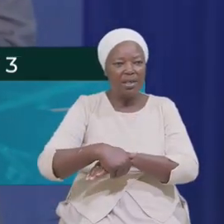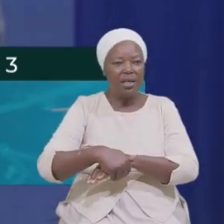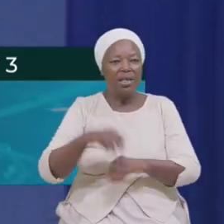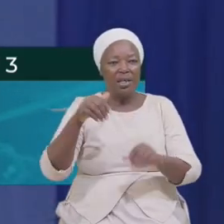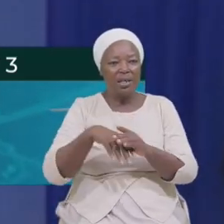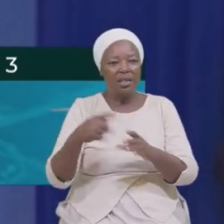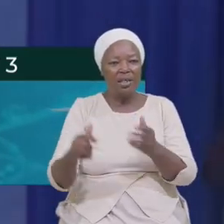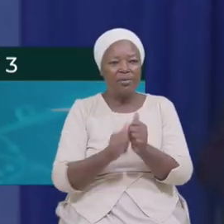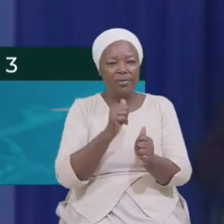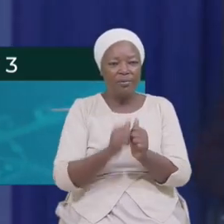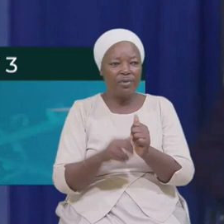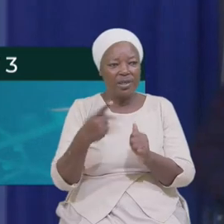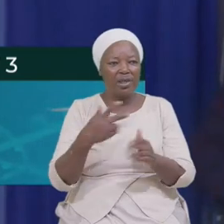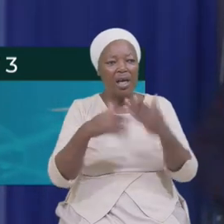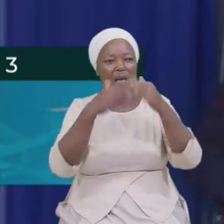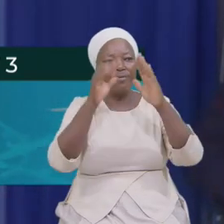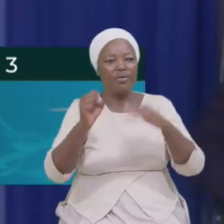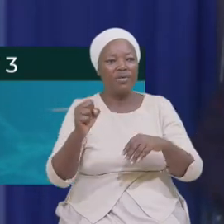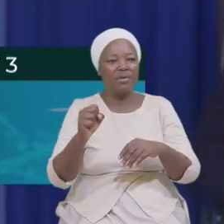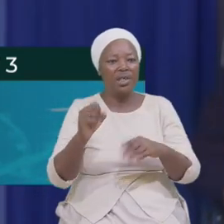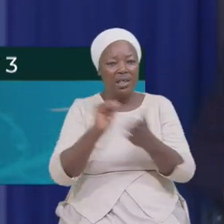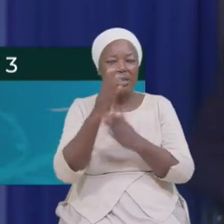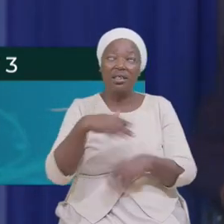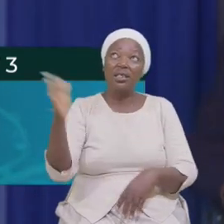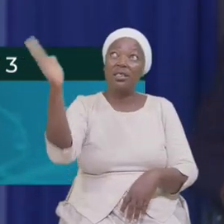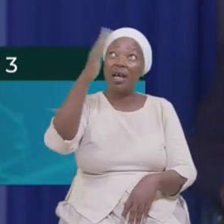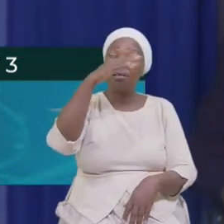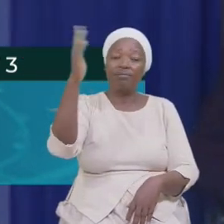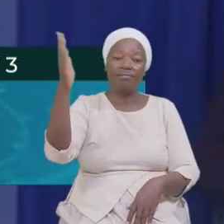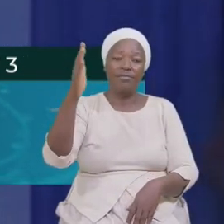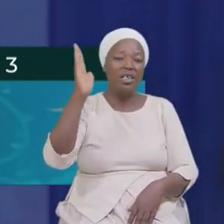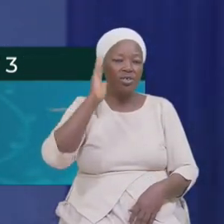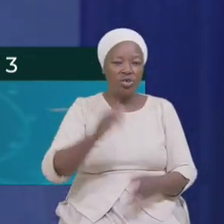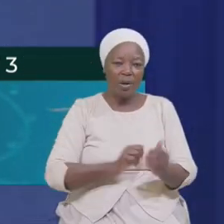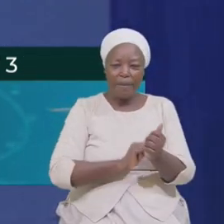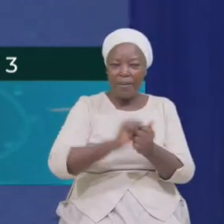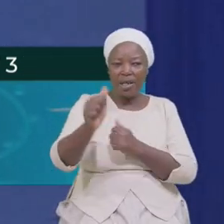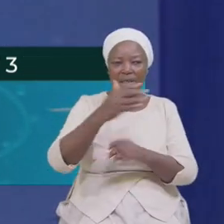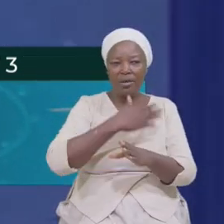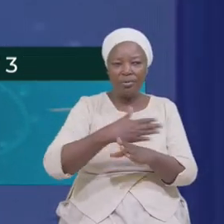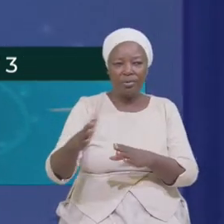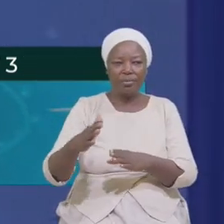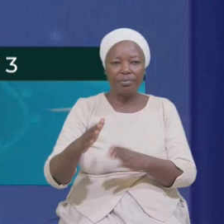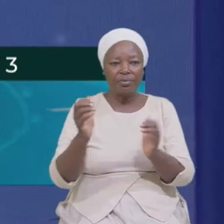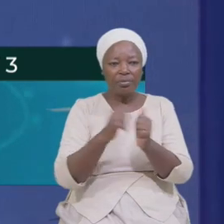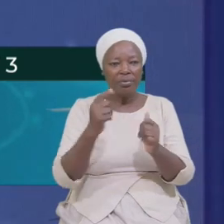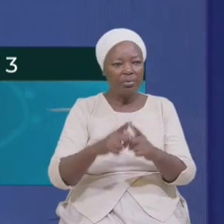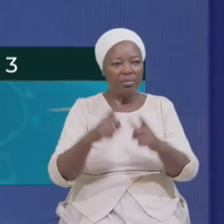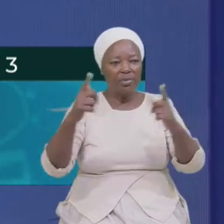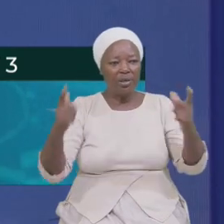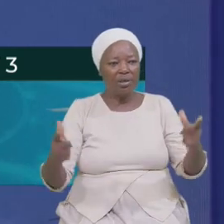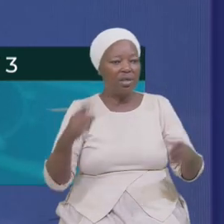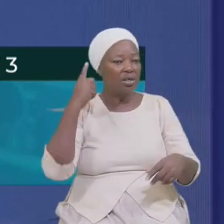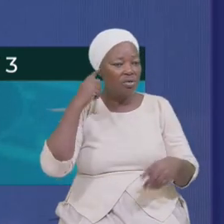which the heavens, that the sky, shall pass away with a great